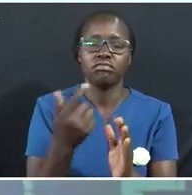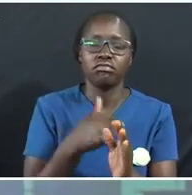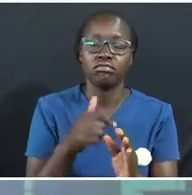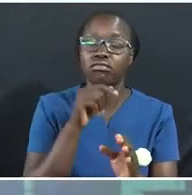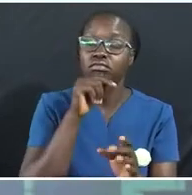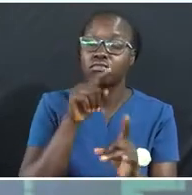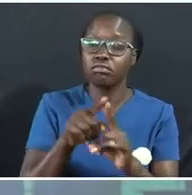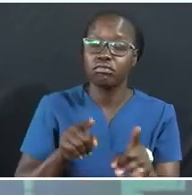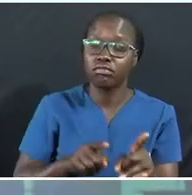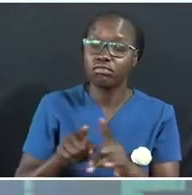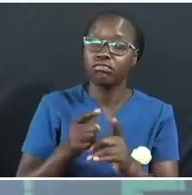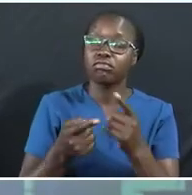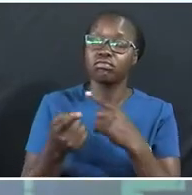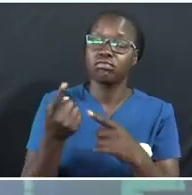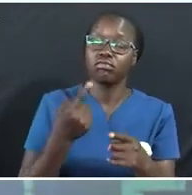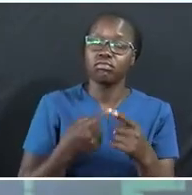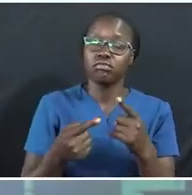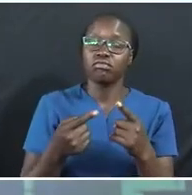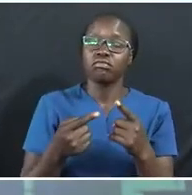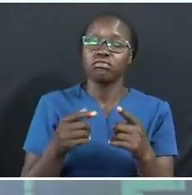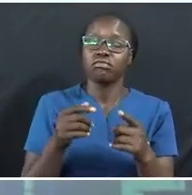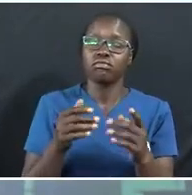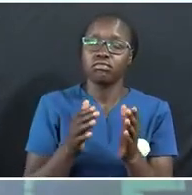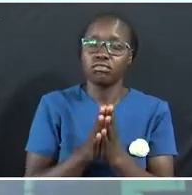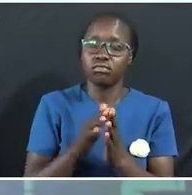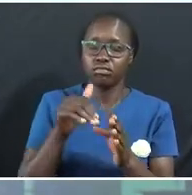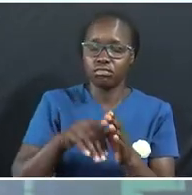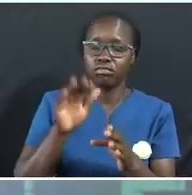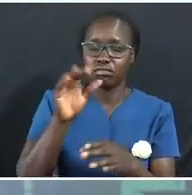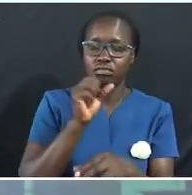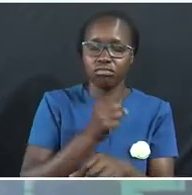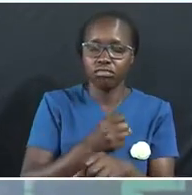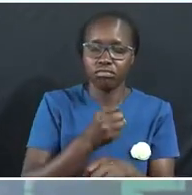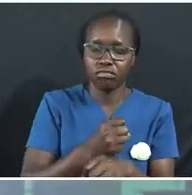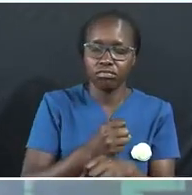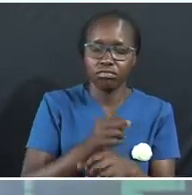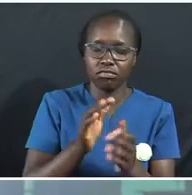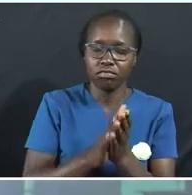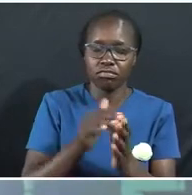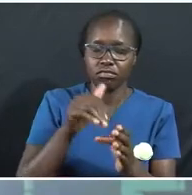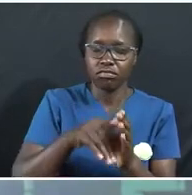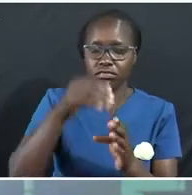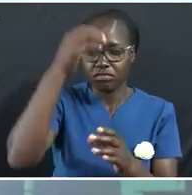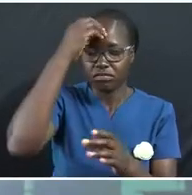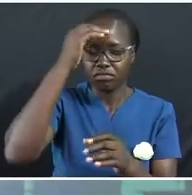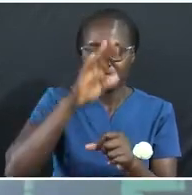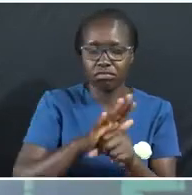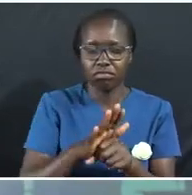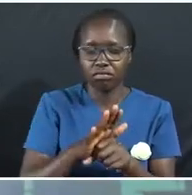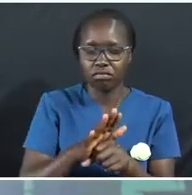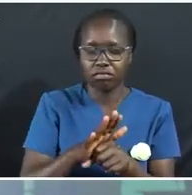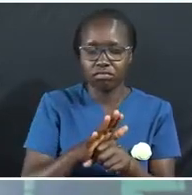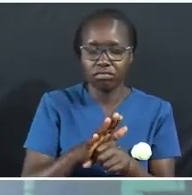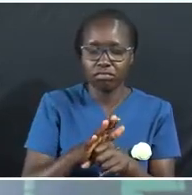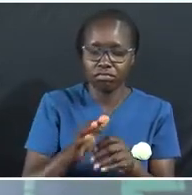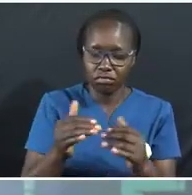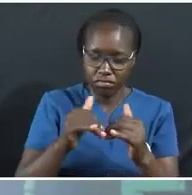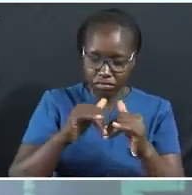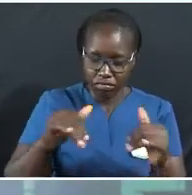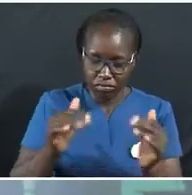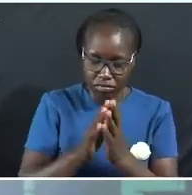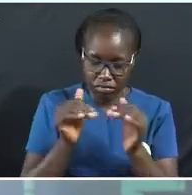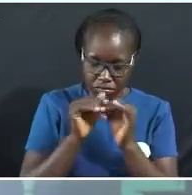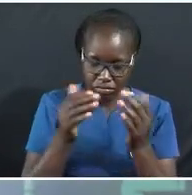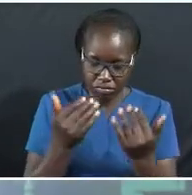sister comes with a soul into your sanctuary and into your kingdom. Dismiss us with your blessings